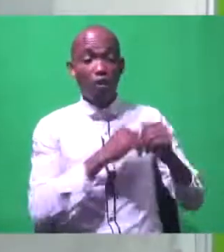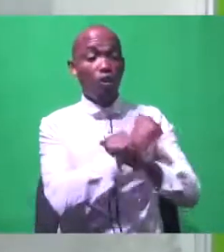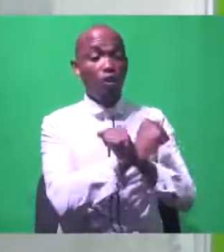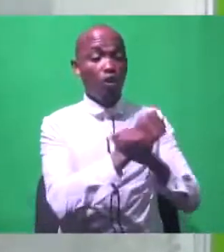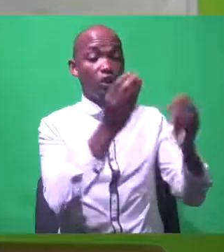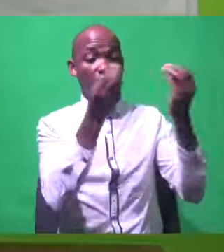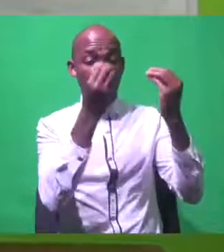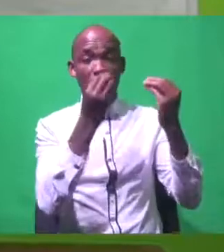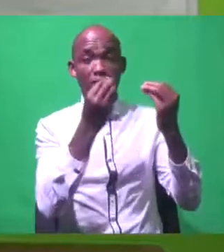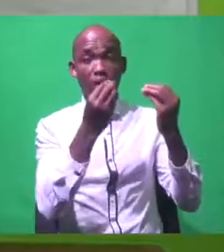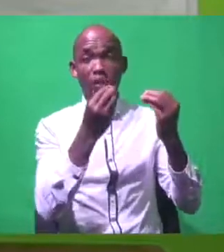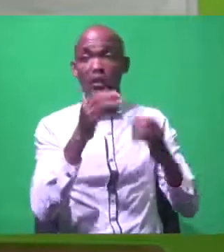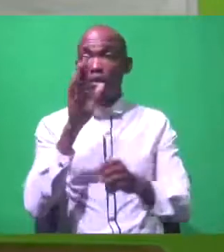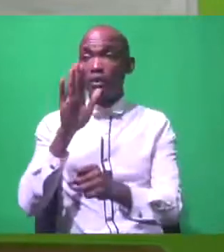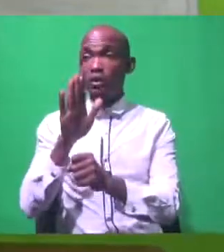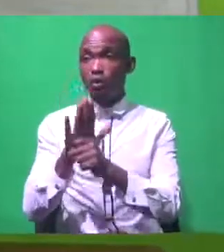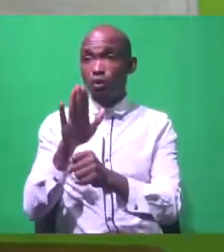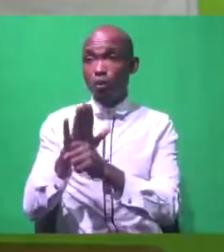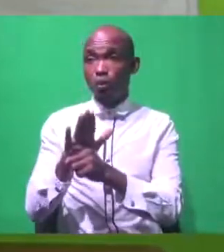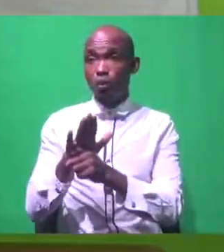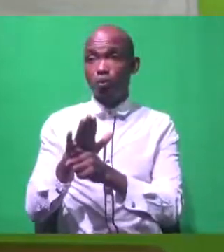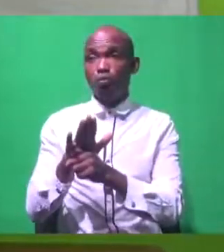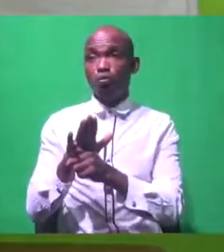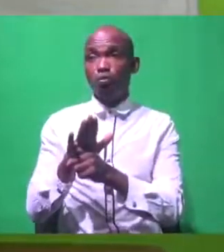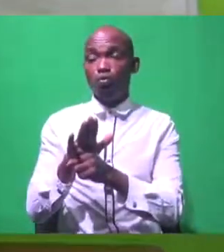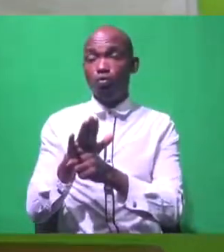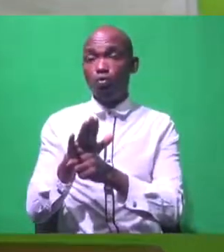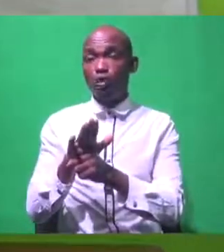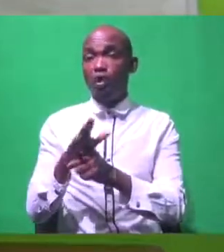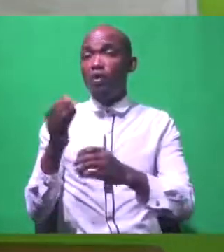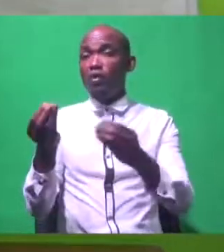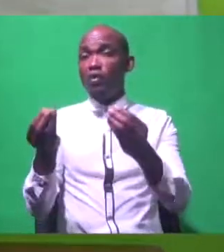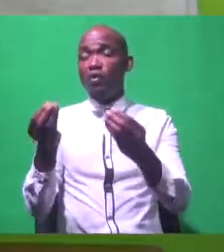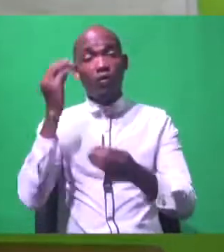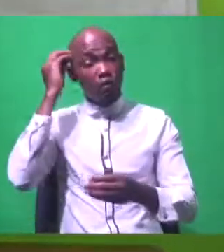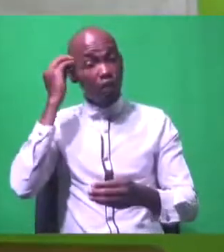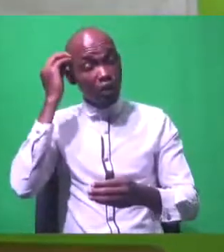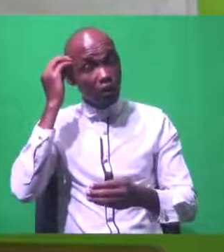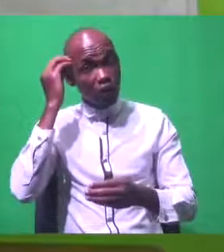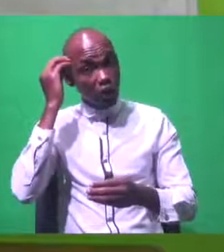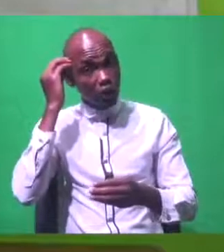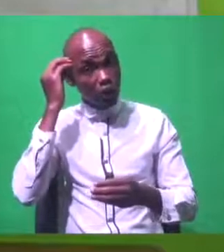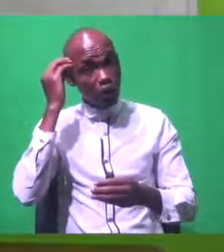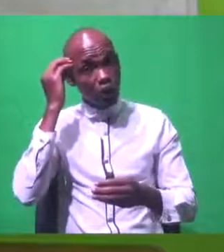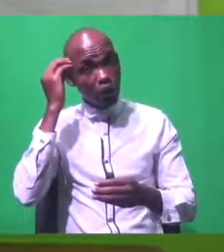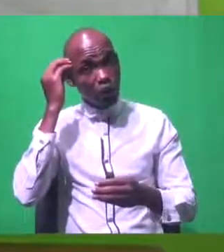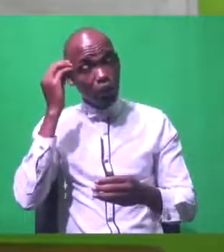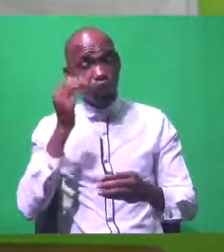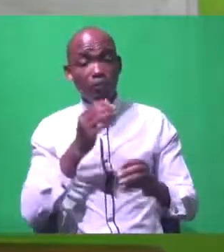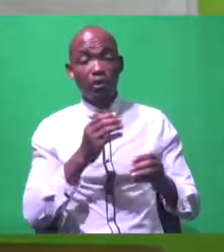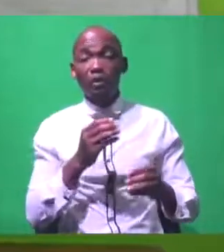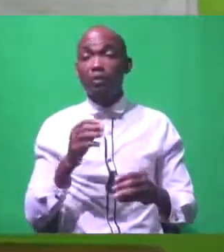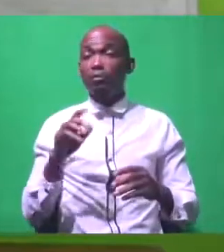theoretical? Why these colonialists, these European imperialists,